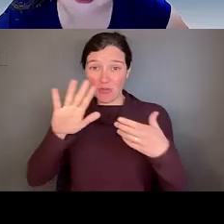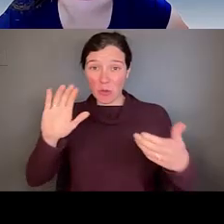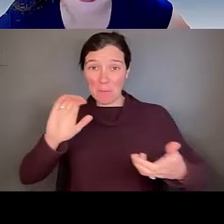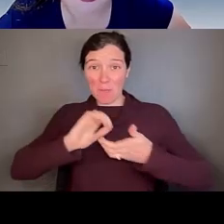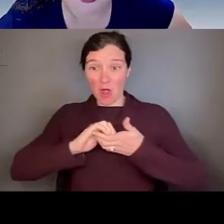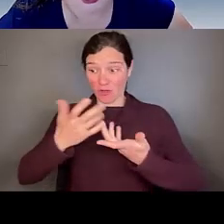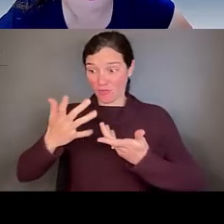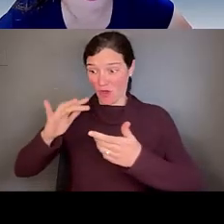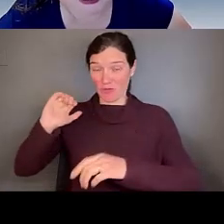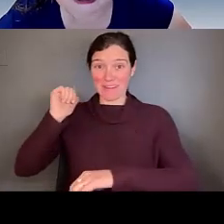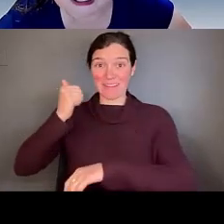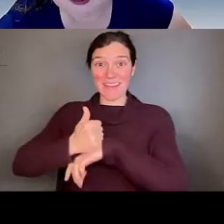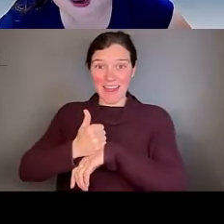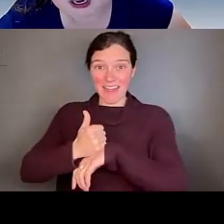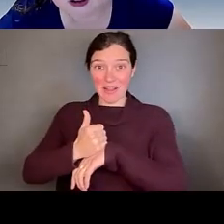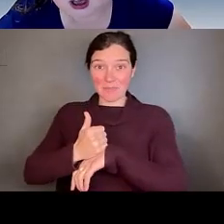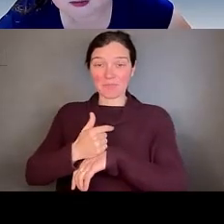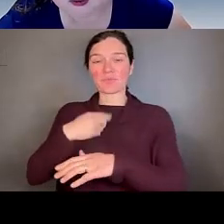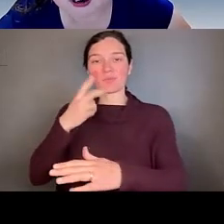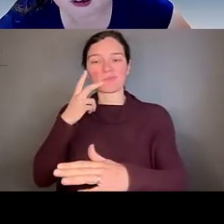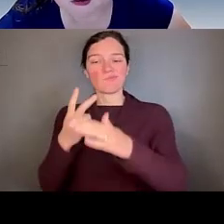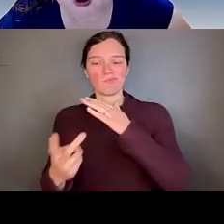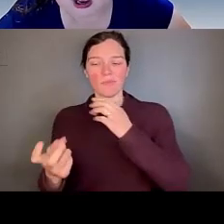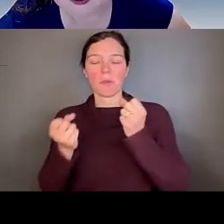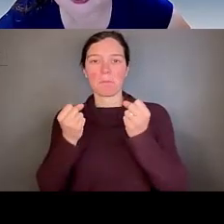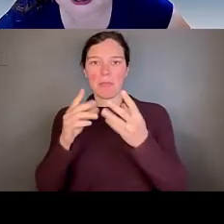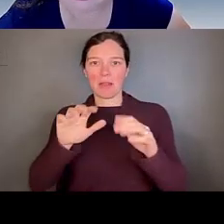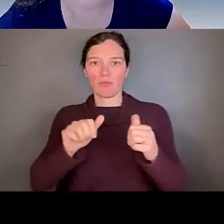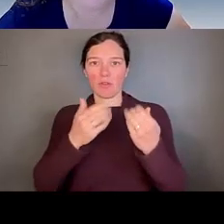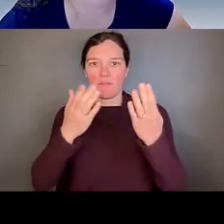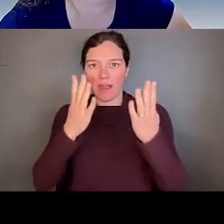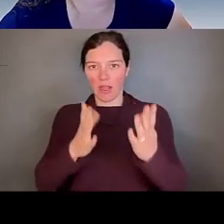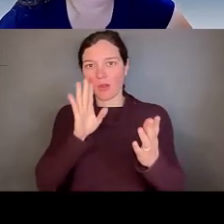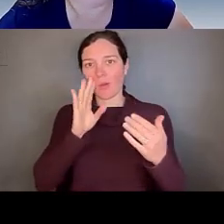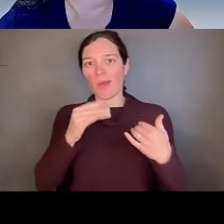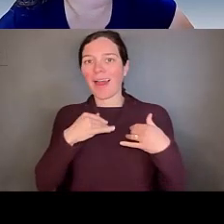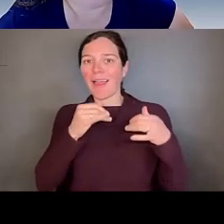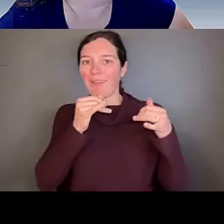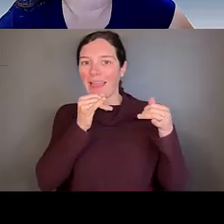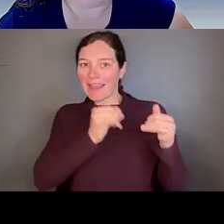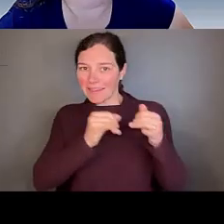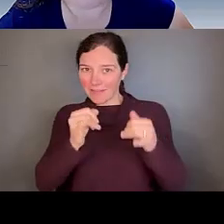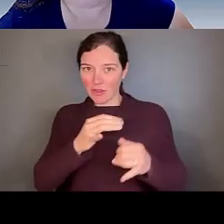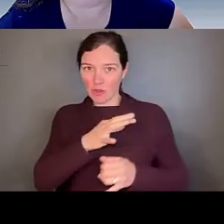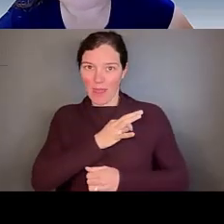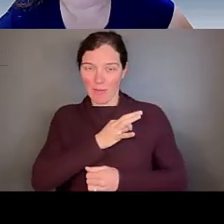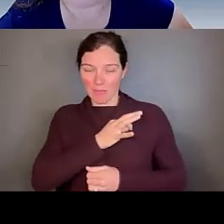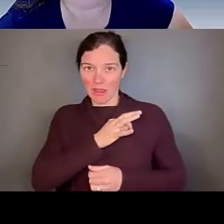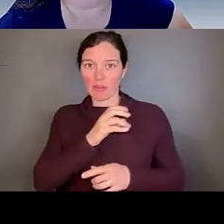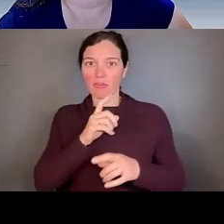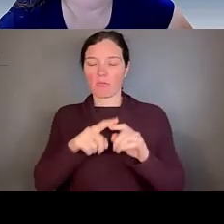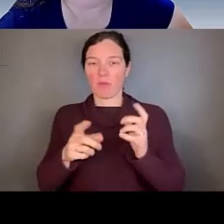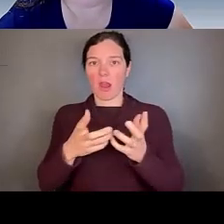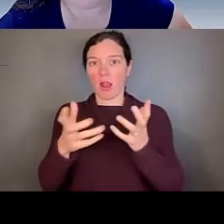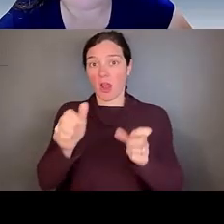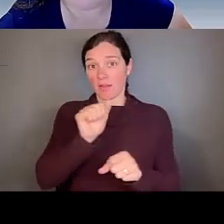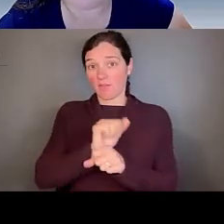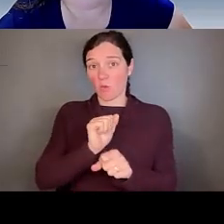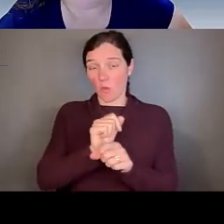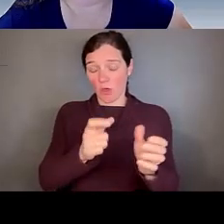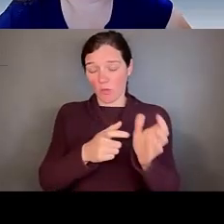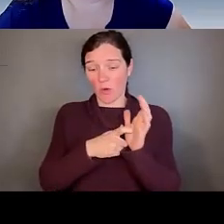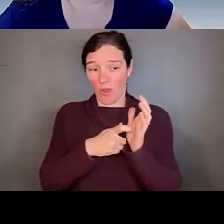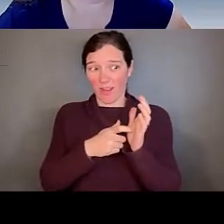partnership set up. We anticipate a lot of providers will have individual applications, but a lot of the work